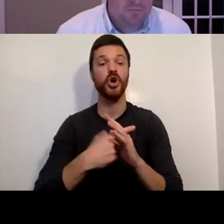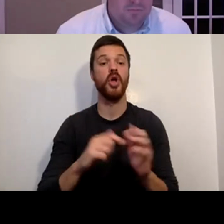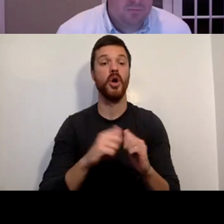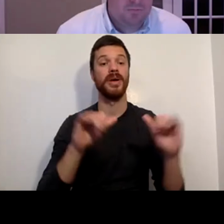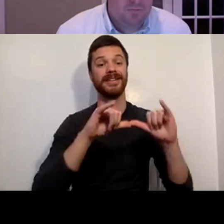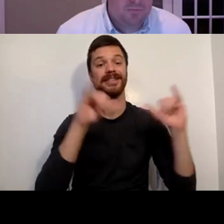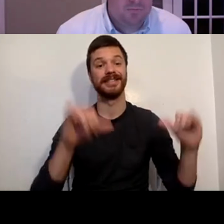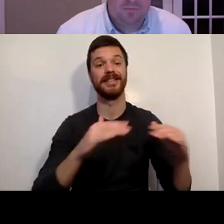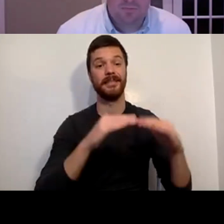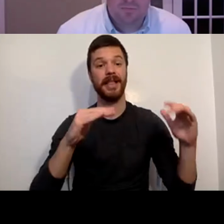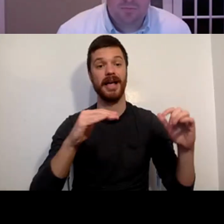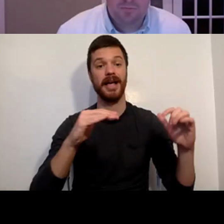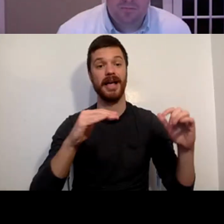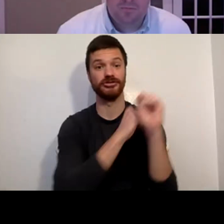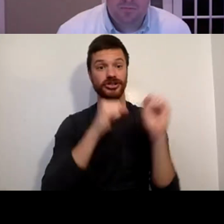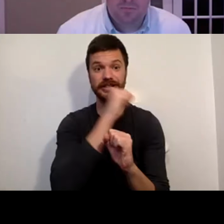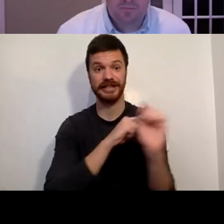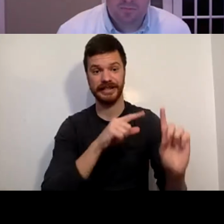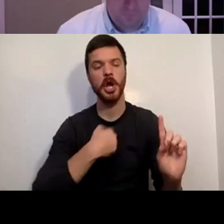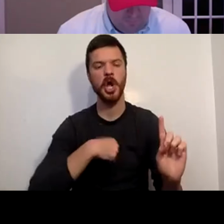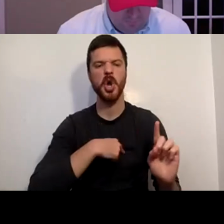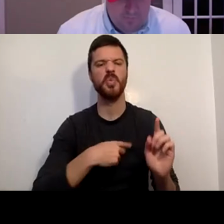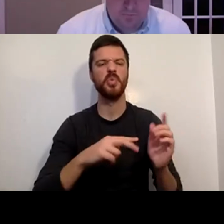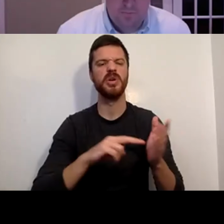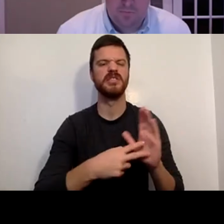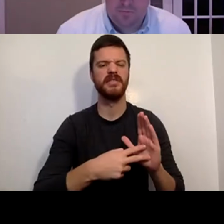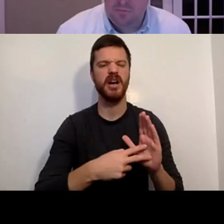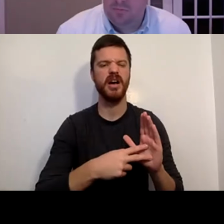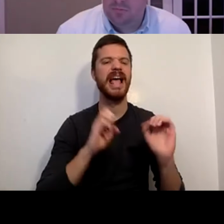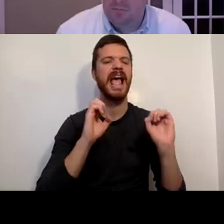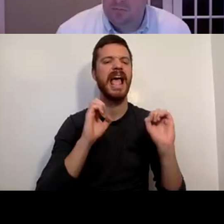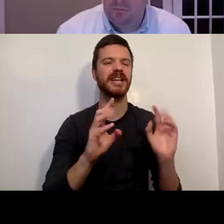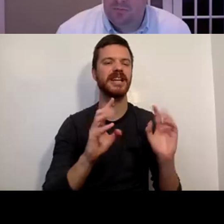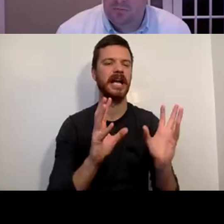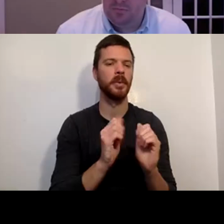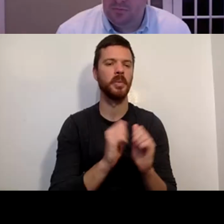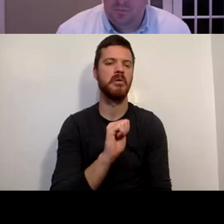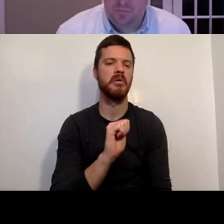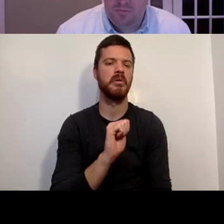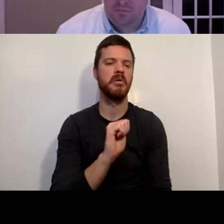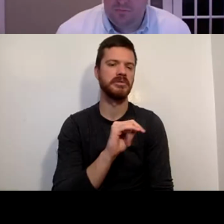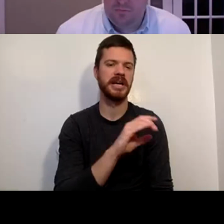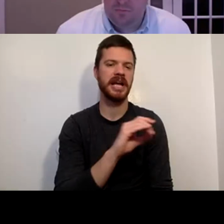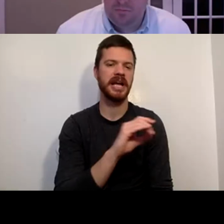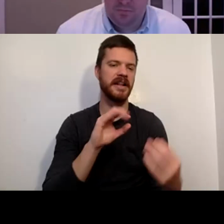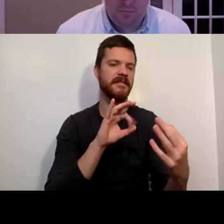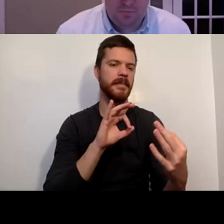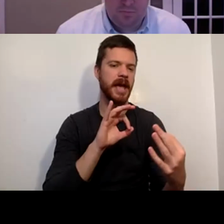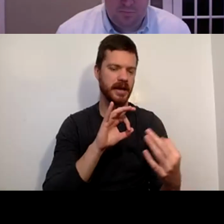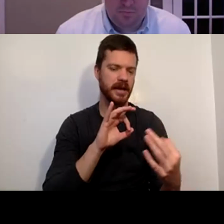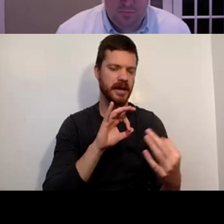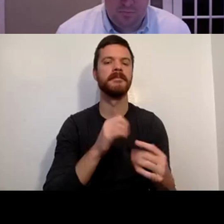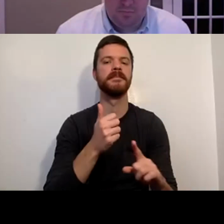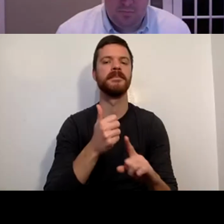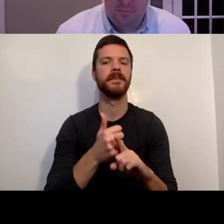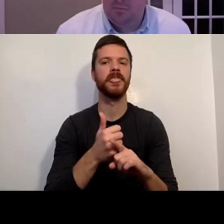level strategy, which we're defining as educational meetings with audit and feedback. So it's basically